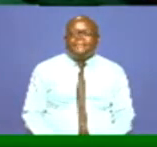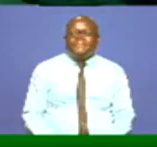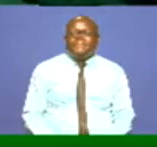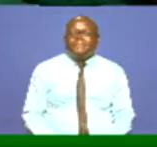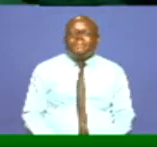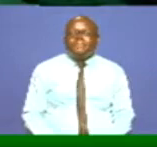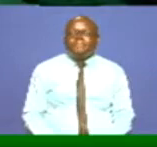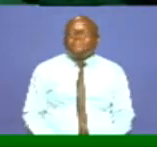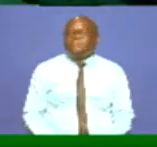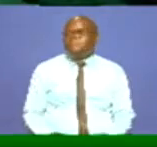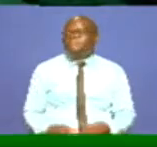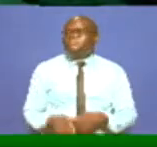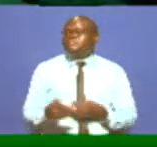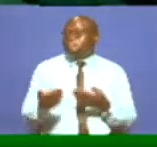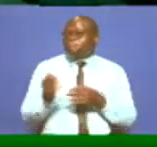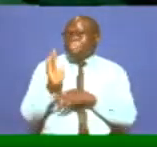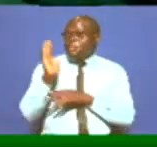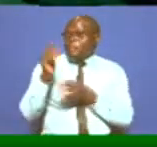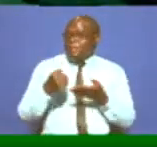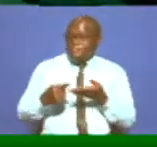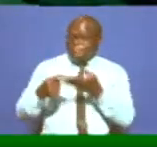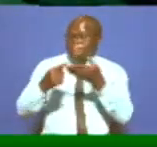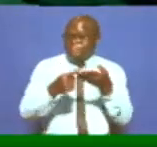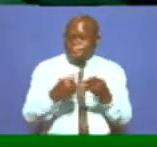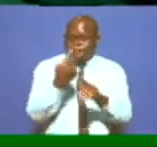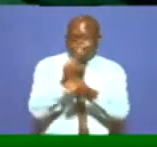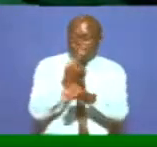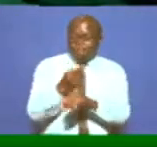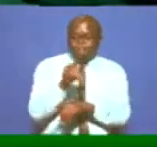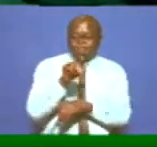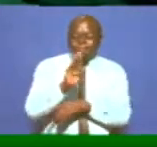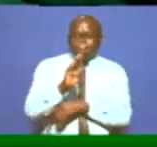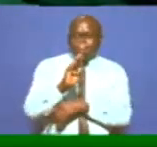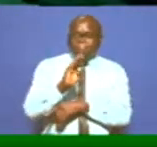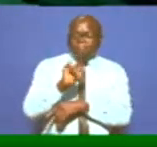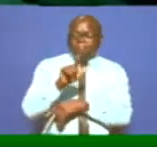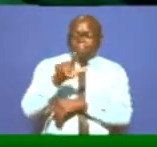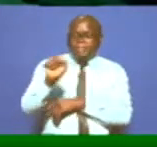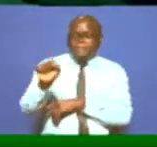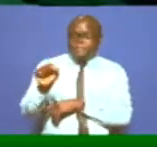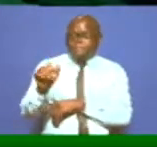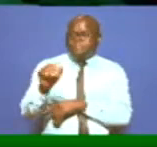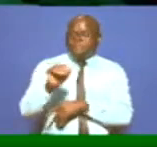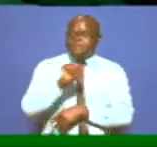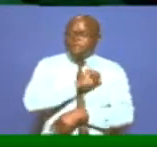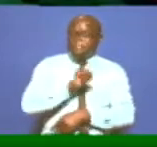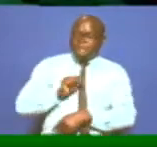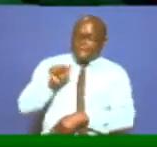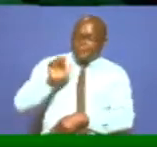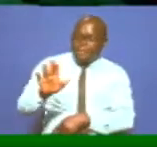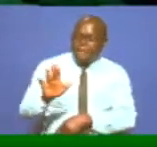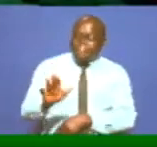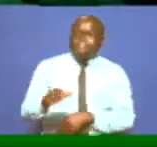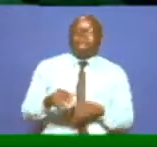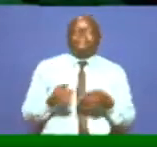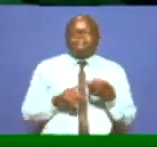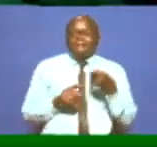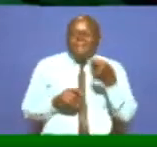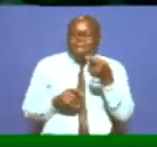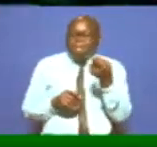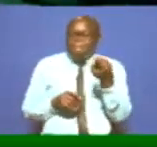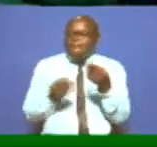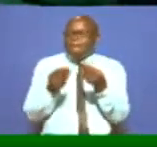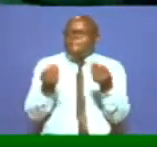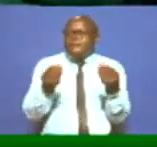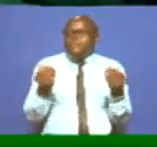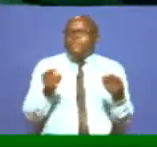The House will equally be debating a couple of bills from the Senate. And just to mention a few is